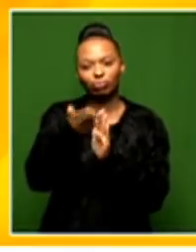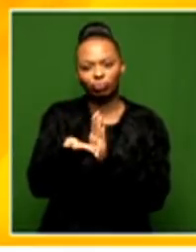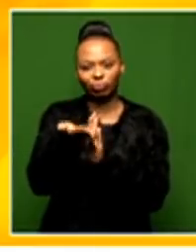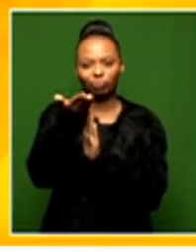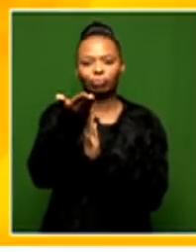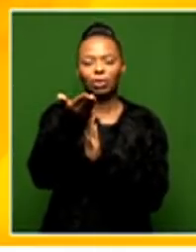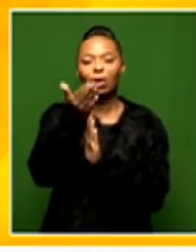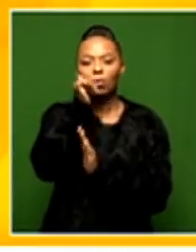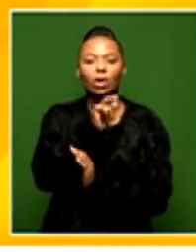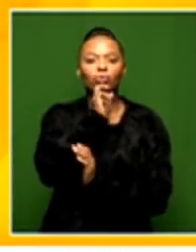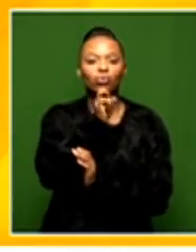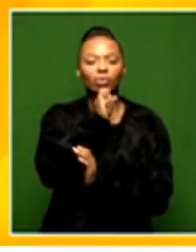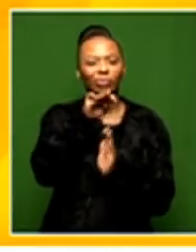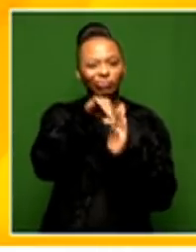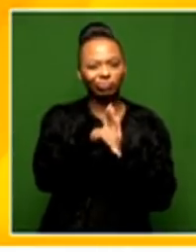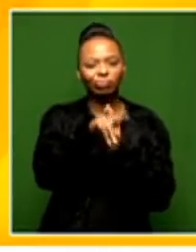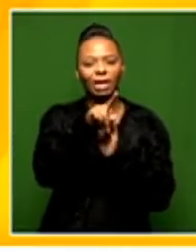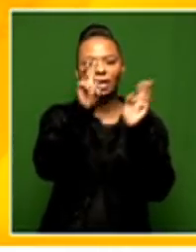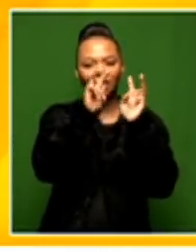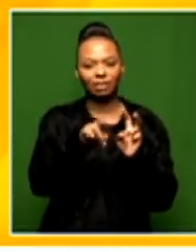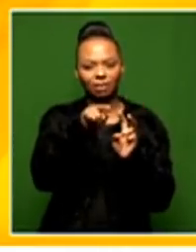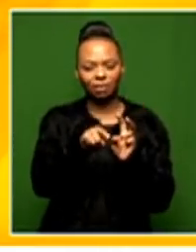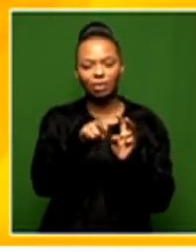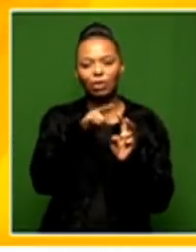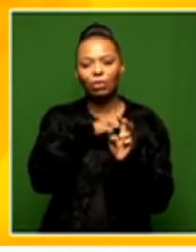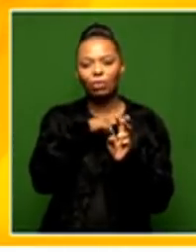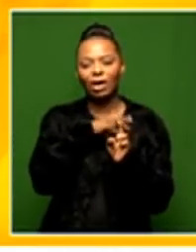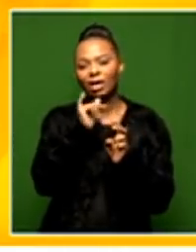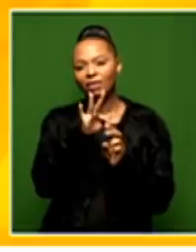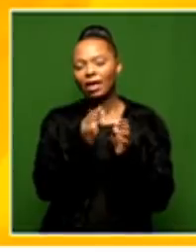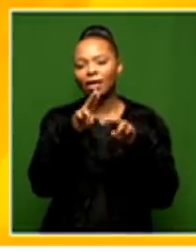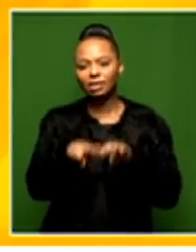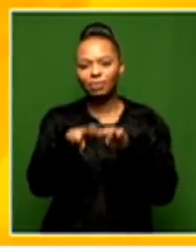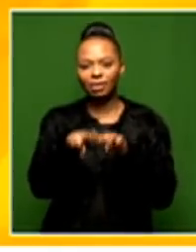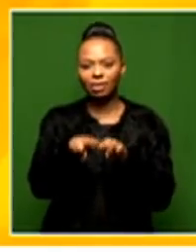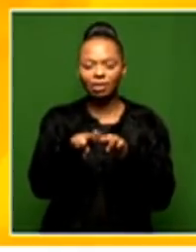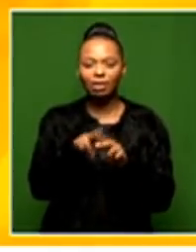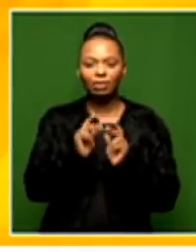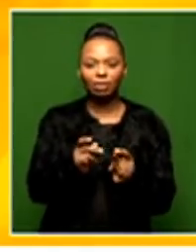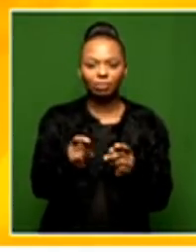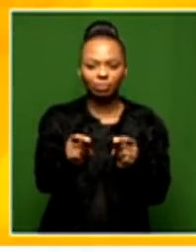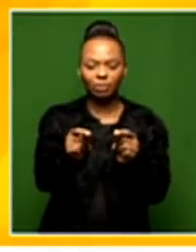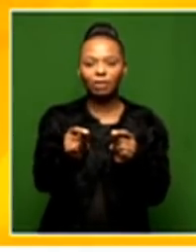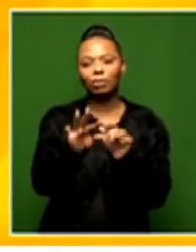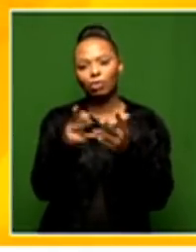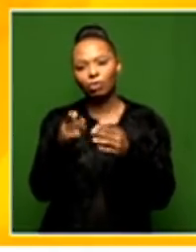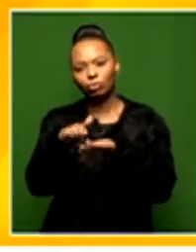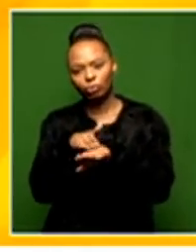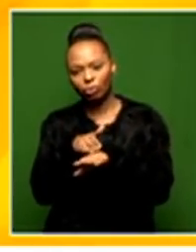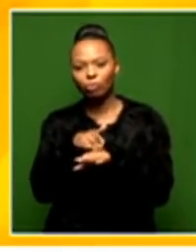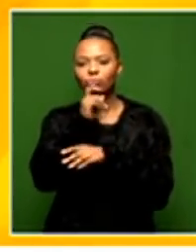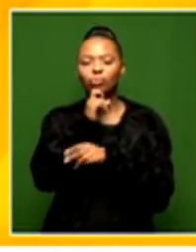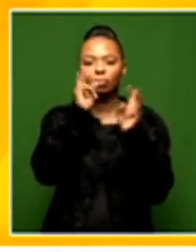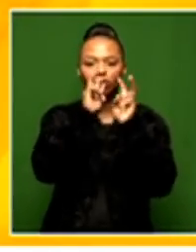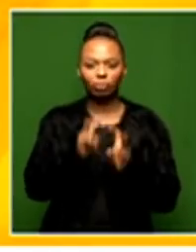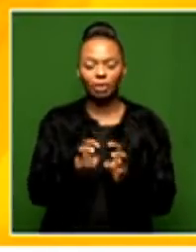who use less. And tariffs would also be structured according to peak and off-peak times. And to help us discuss and understand this